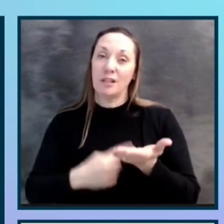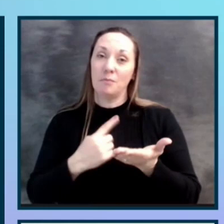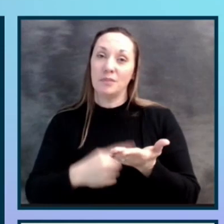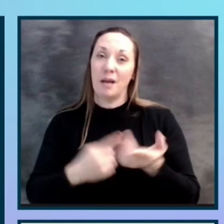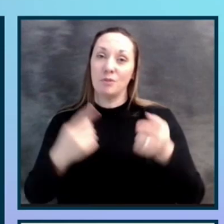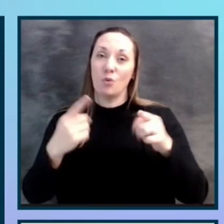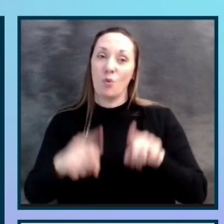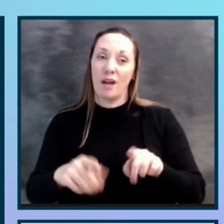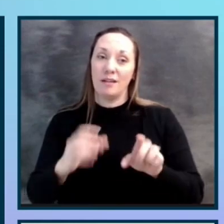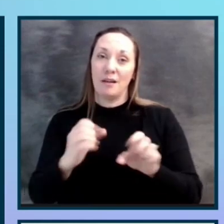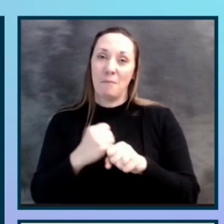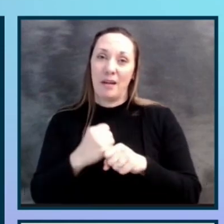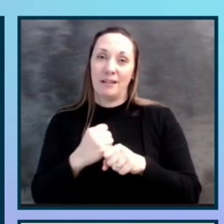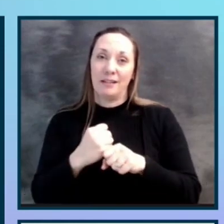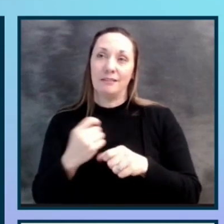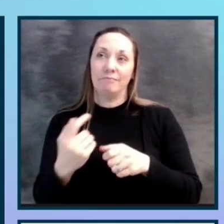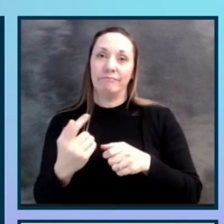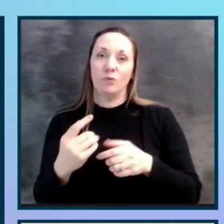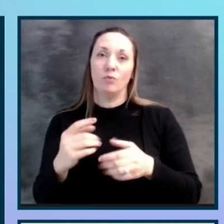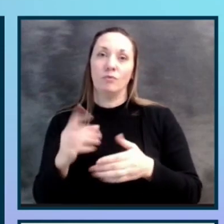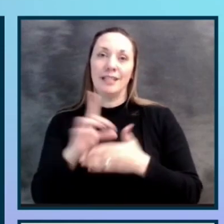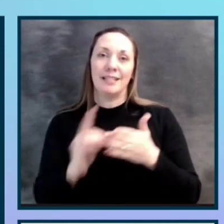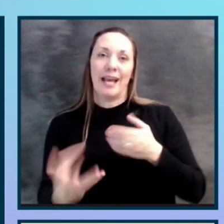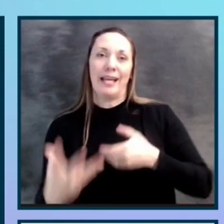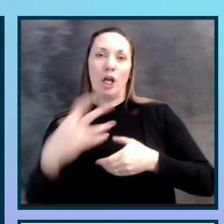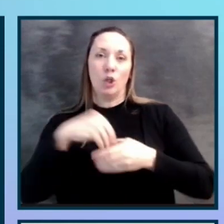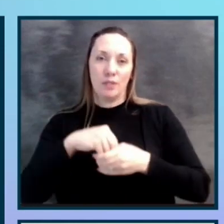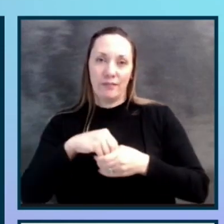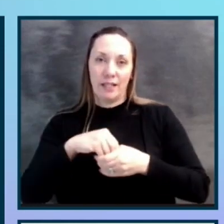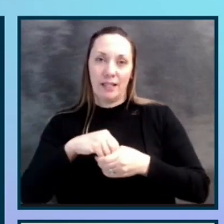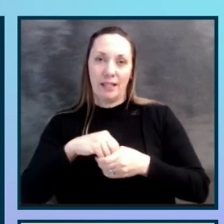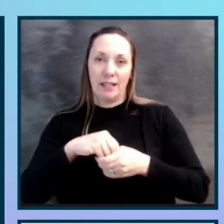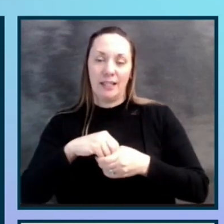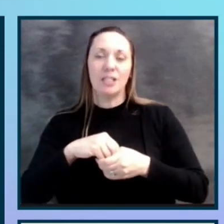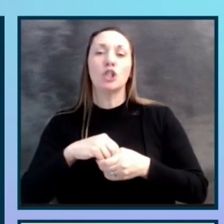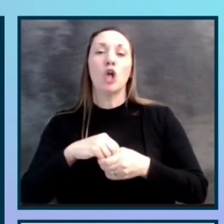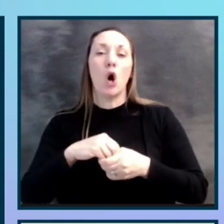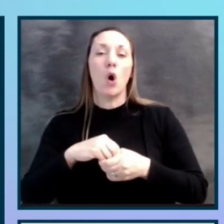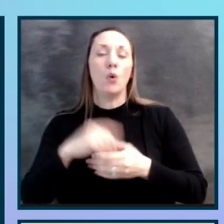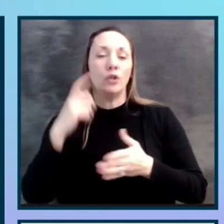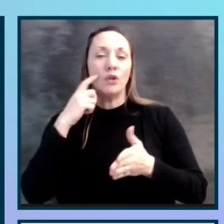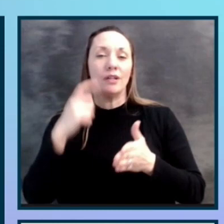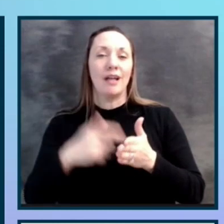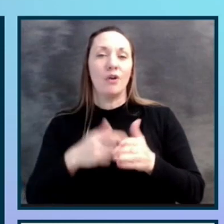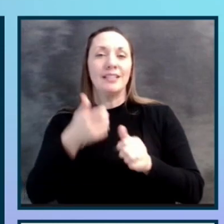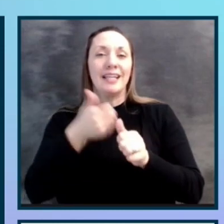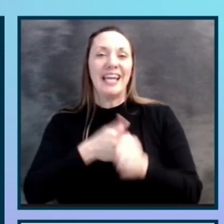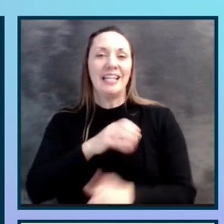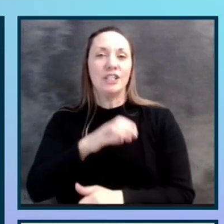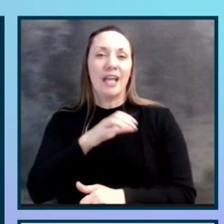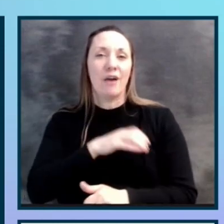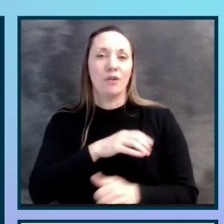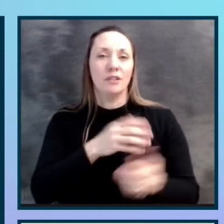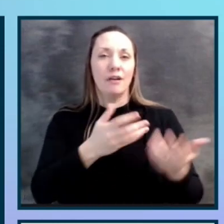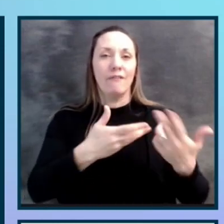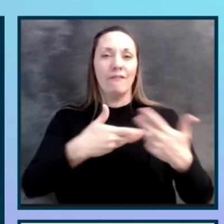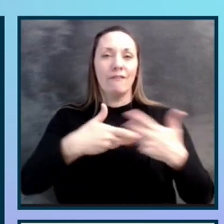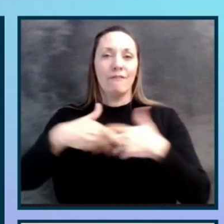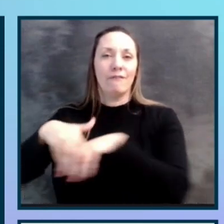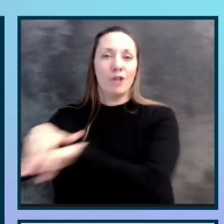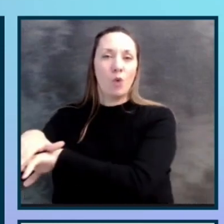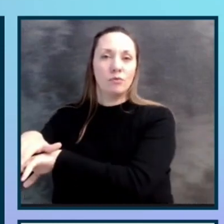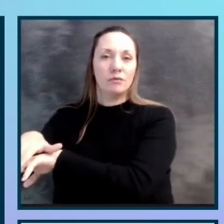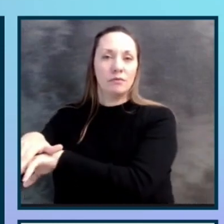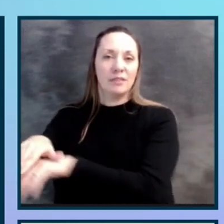designing inclusively. So you can see how each characteristic flows into the next one. It's